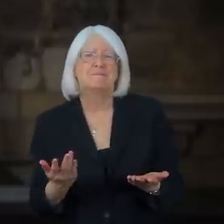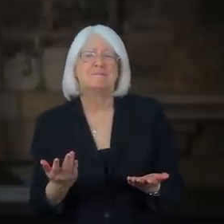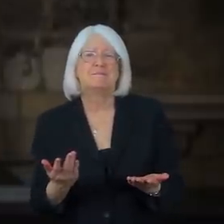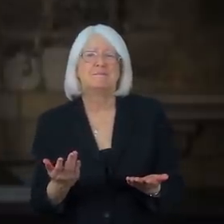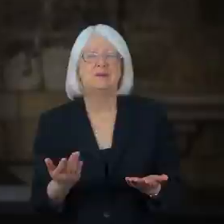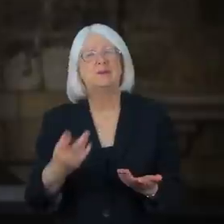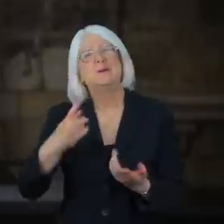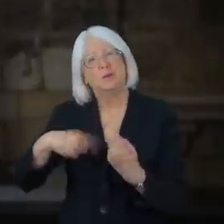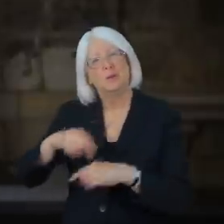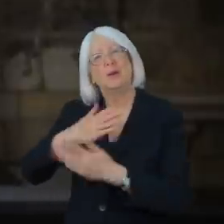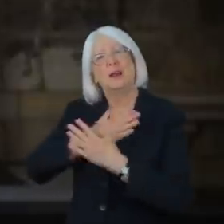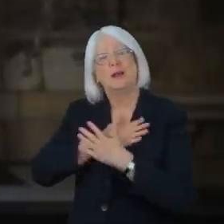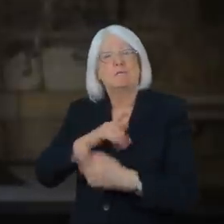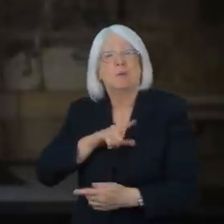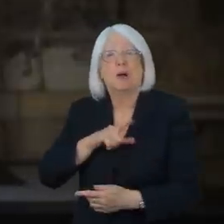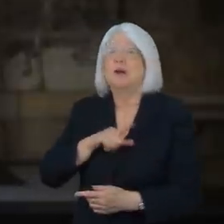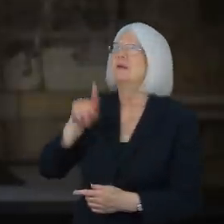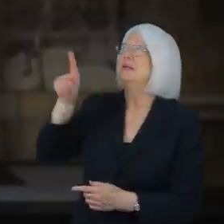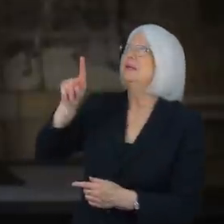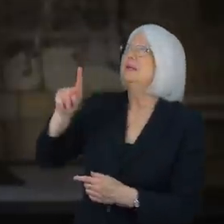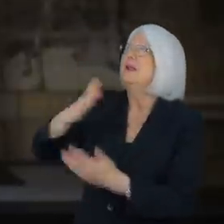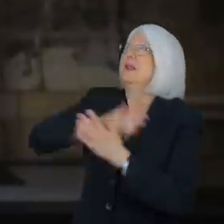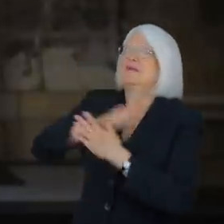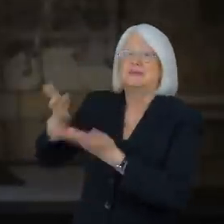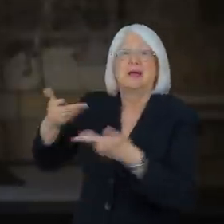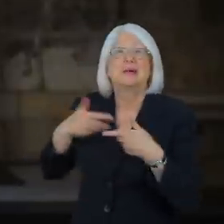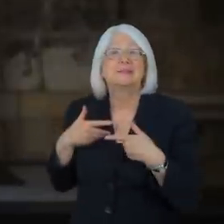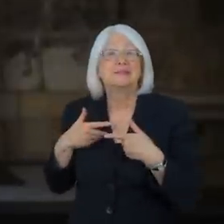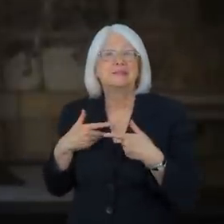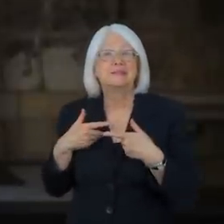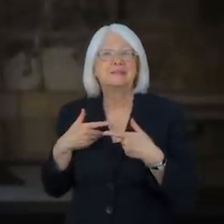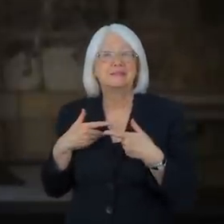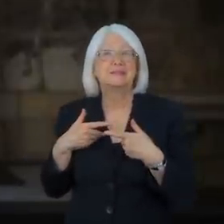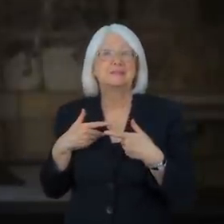We love because he first loved us.